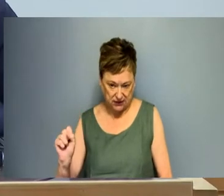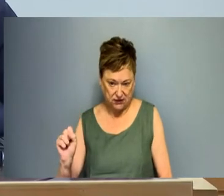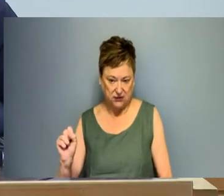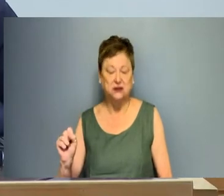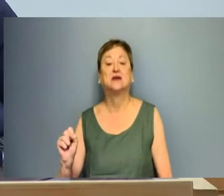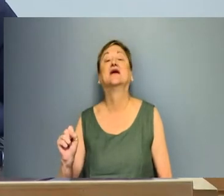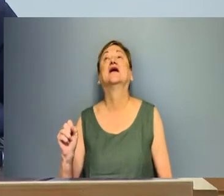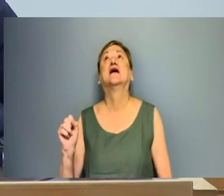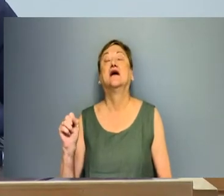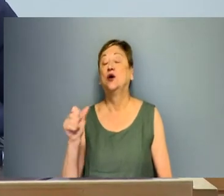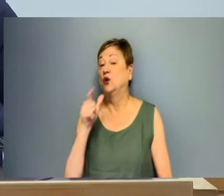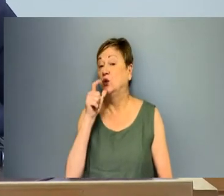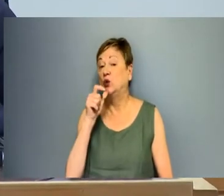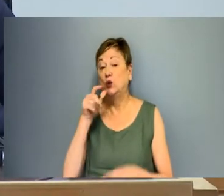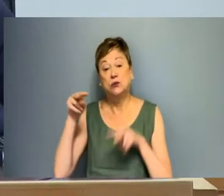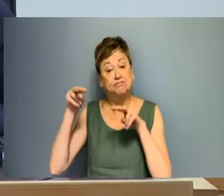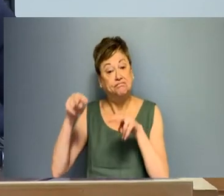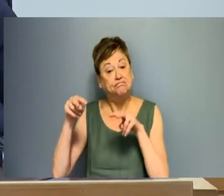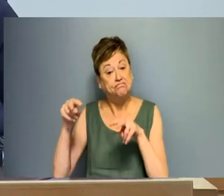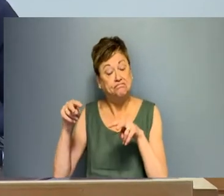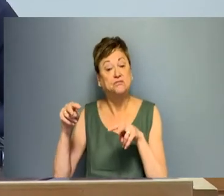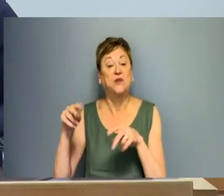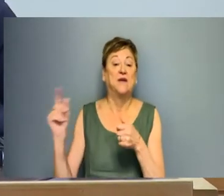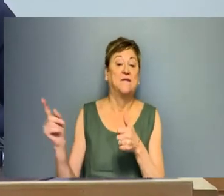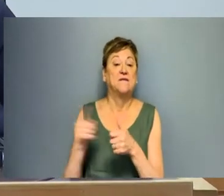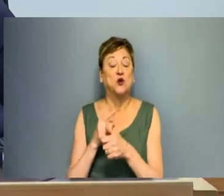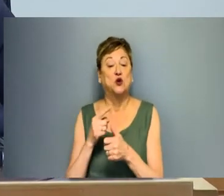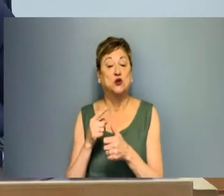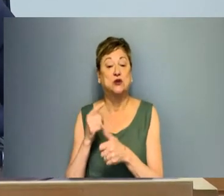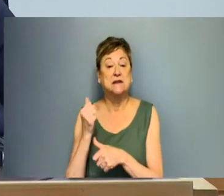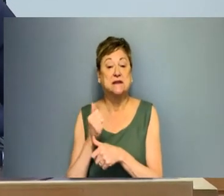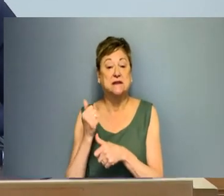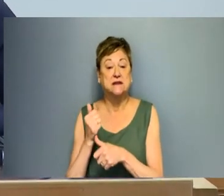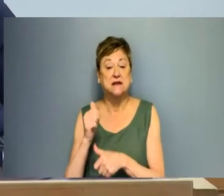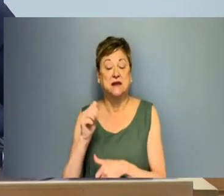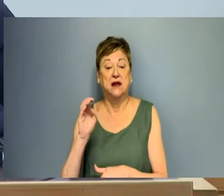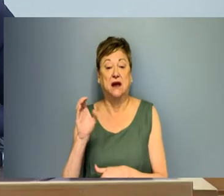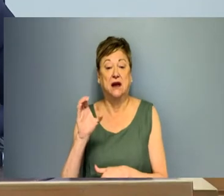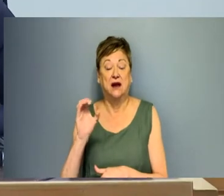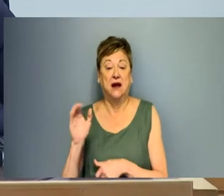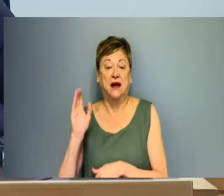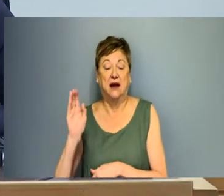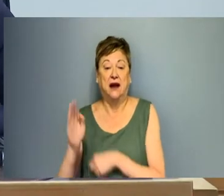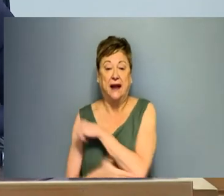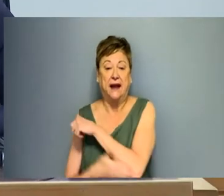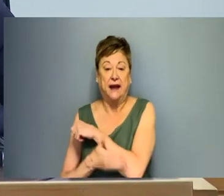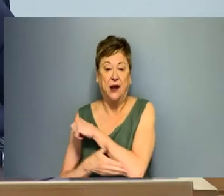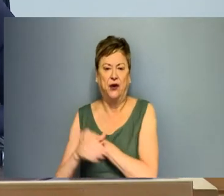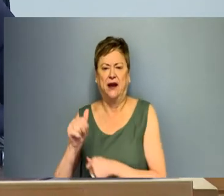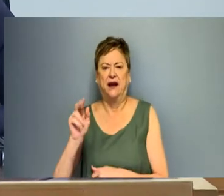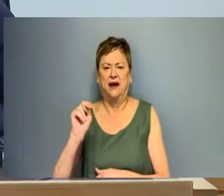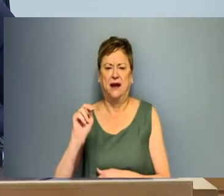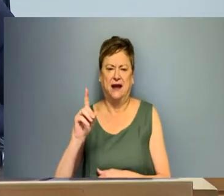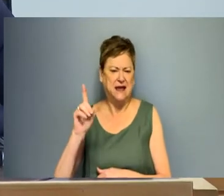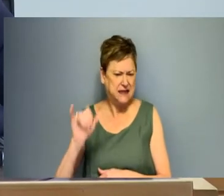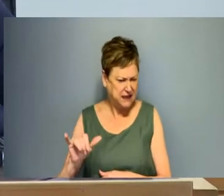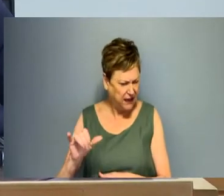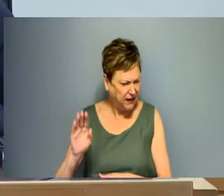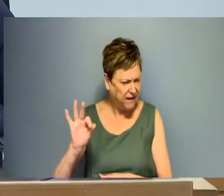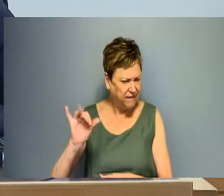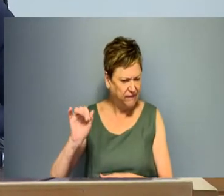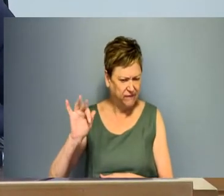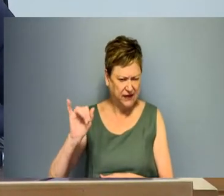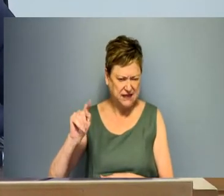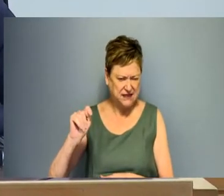being overseen from a litigation standpoint by our first assistant County Solicitor Amy Fitzpatrick, who was in